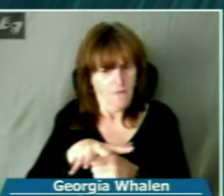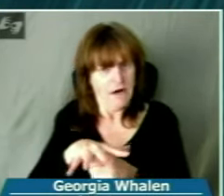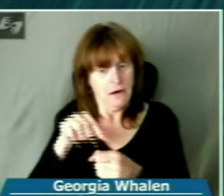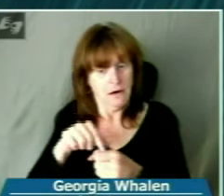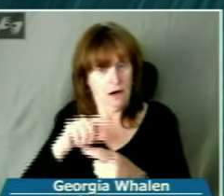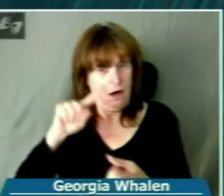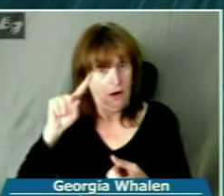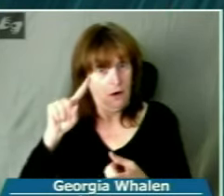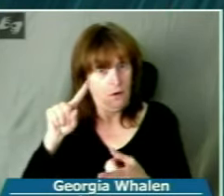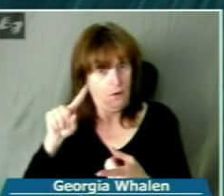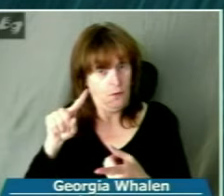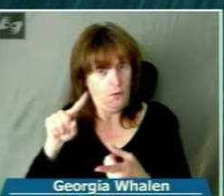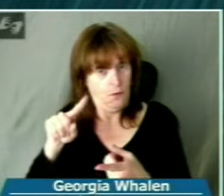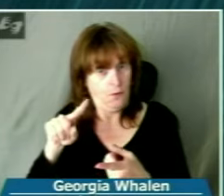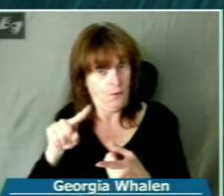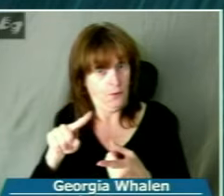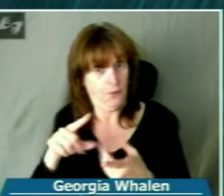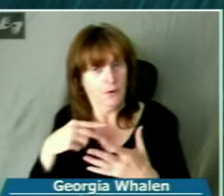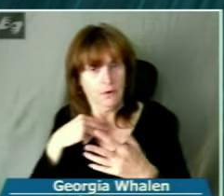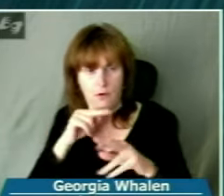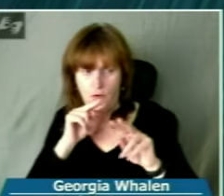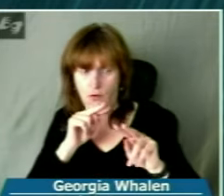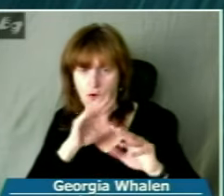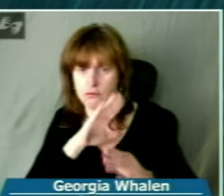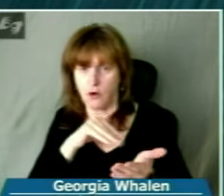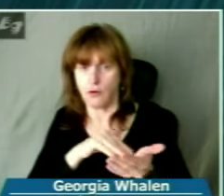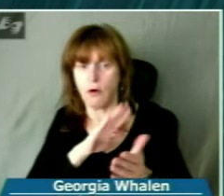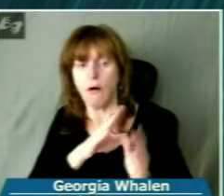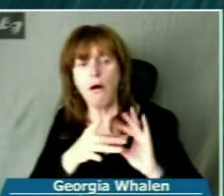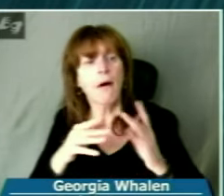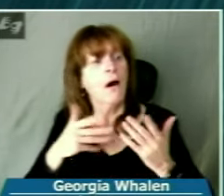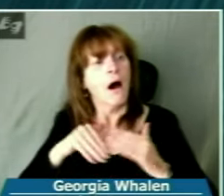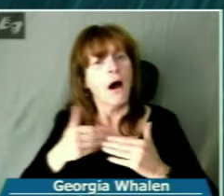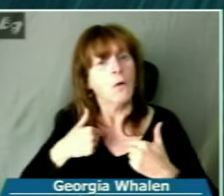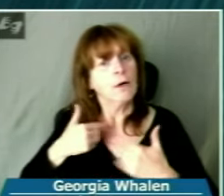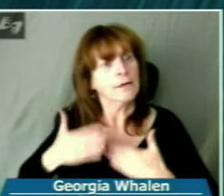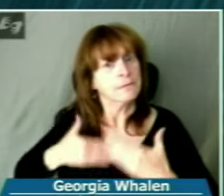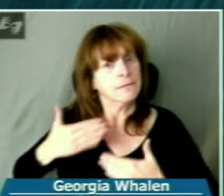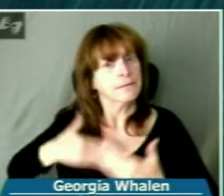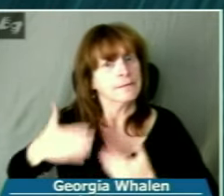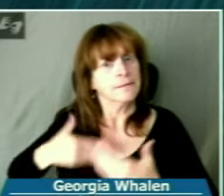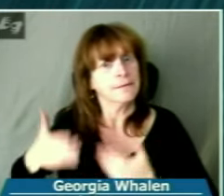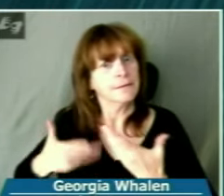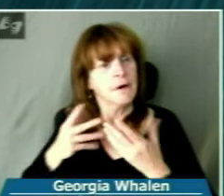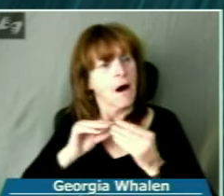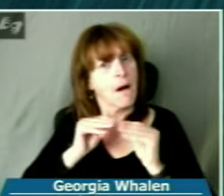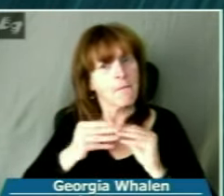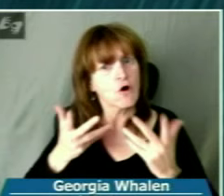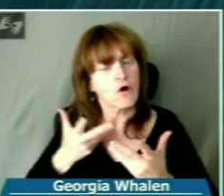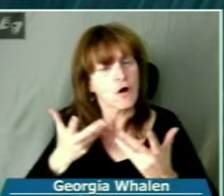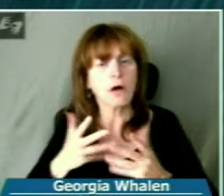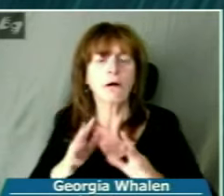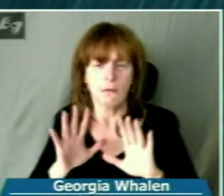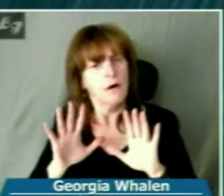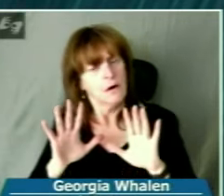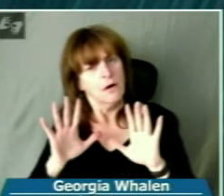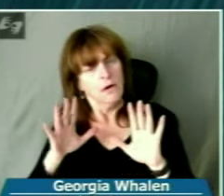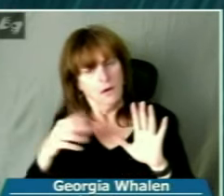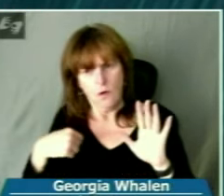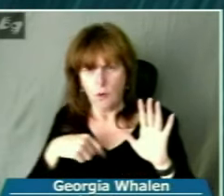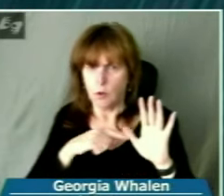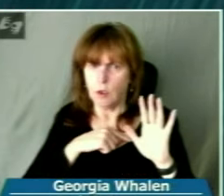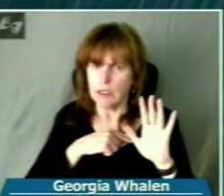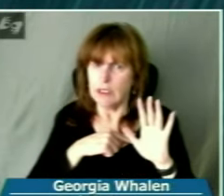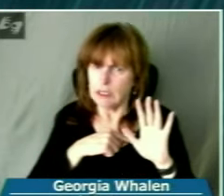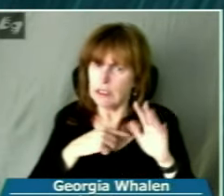talk a little bit about how we're doing there and how we're making out with that that effort. But for all intents and purposes, doing